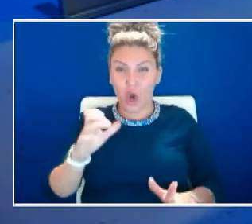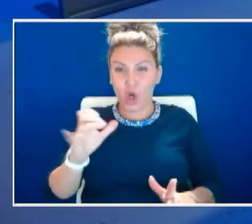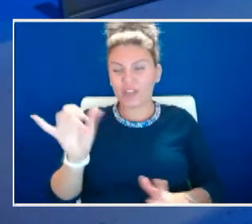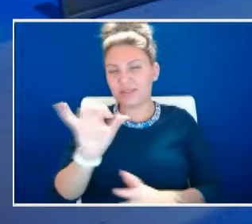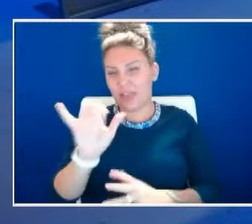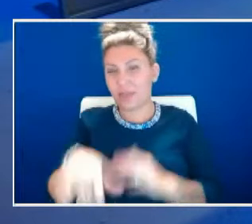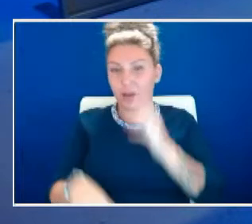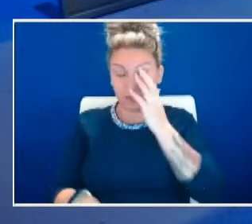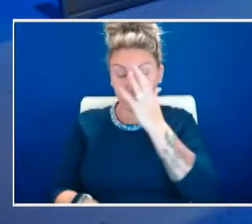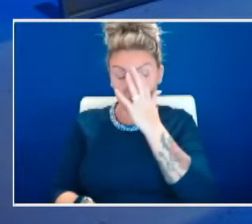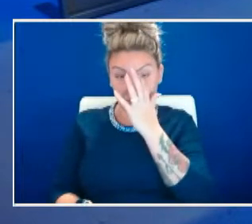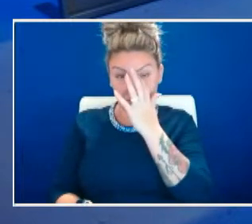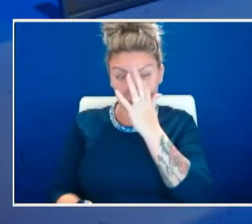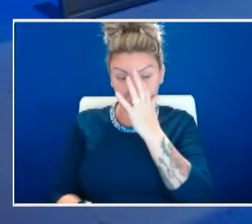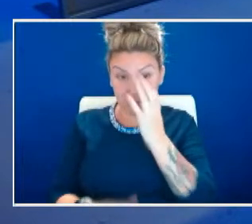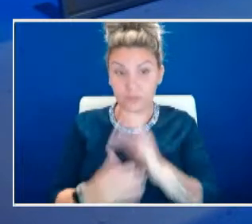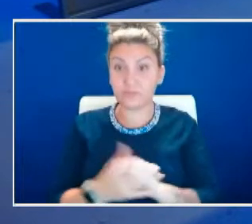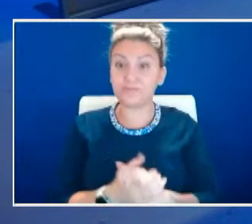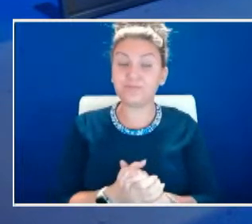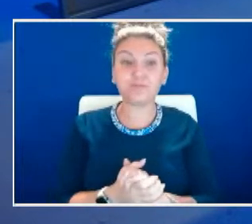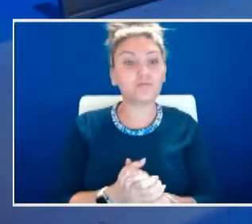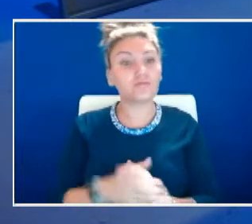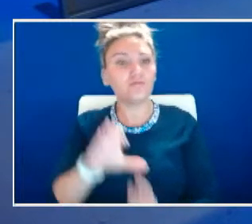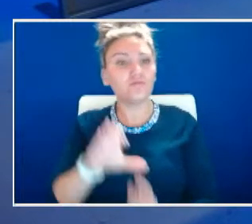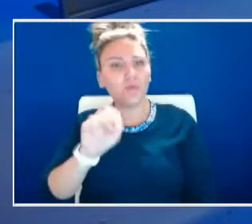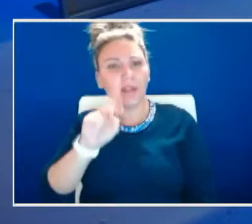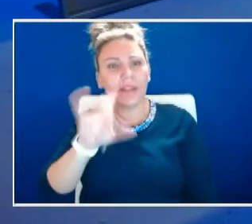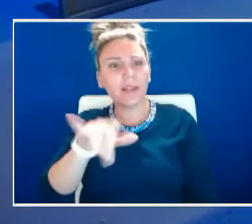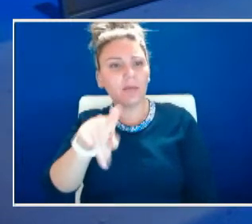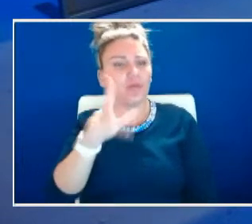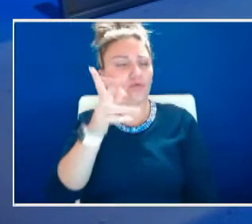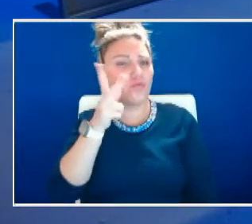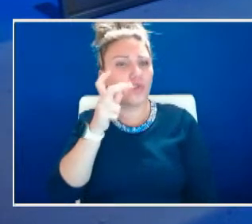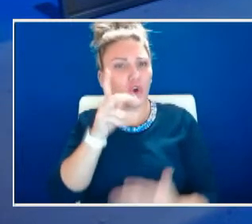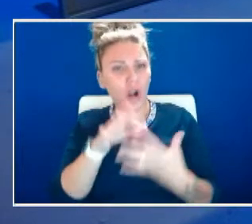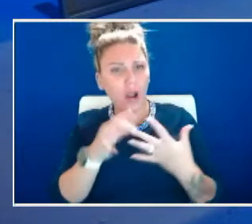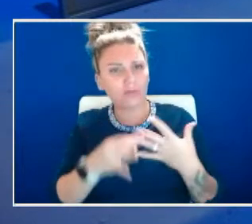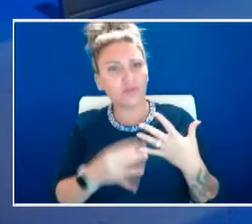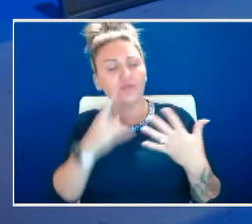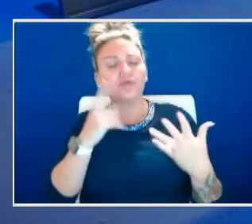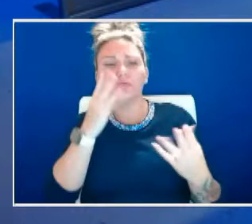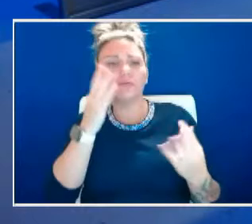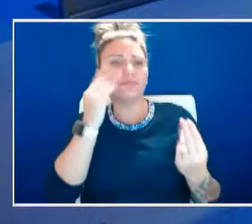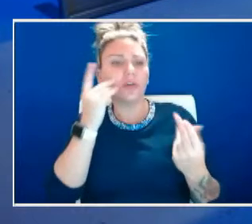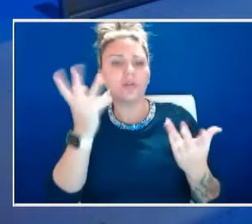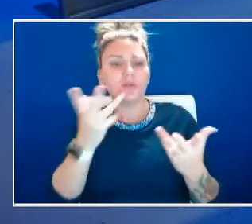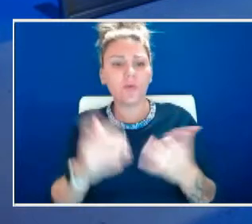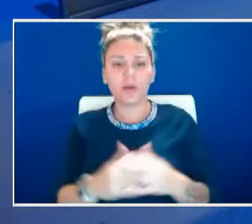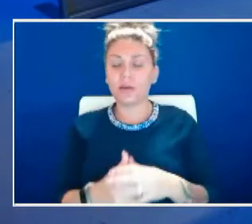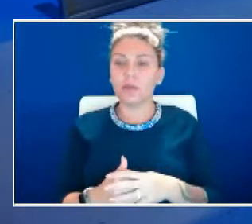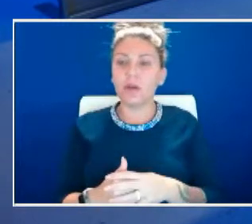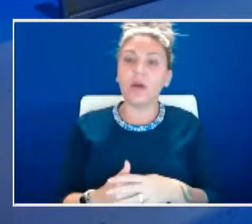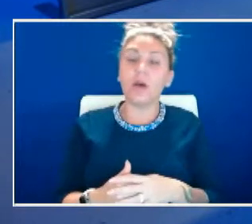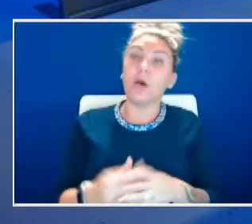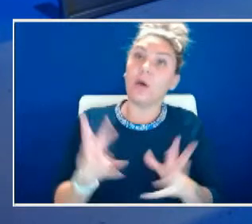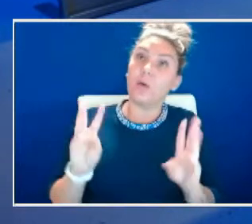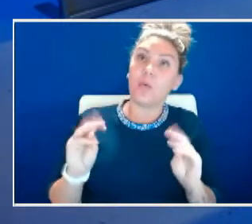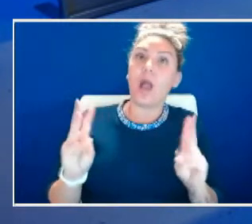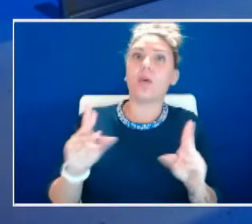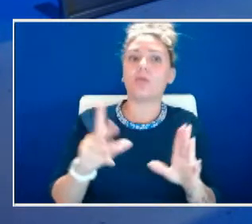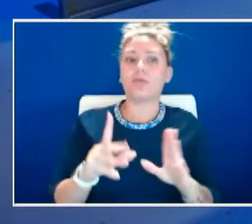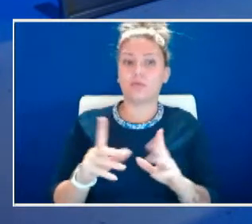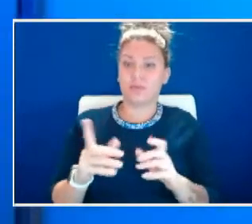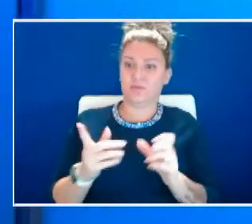C-sections before. So Cami, when you heard this was an option, what were your thoughts? Oh, wow. So actually, I first